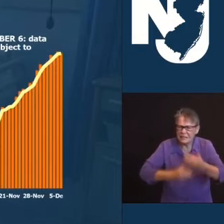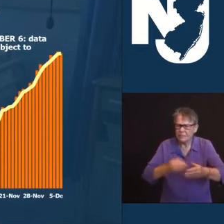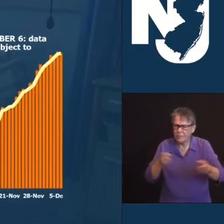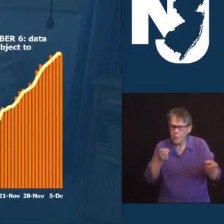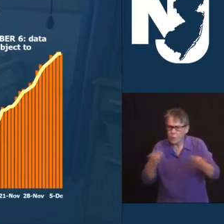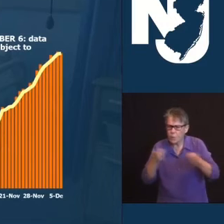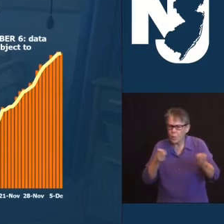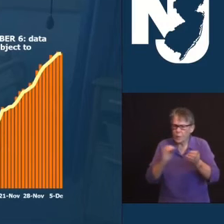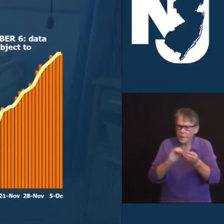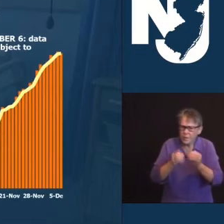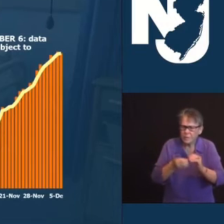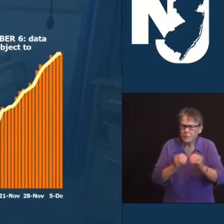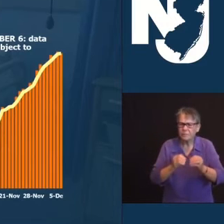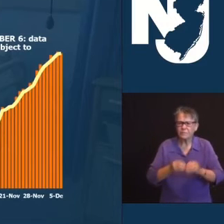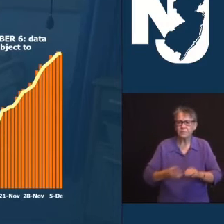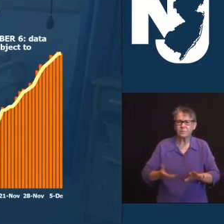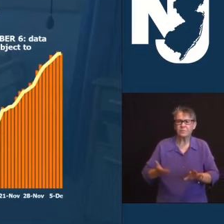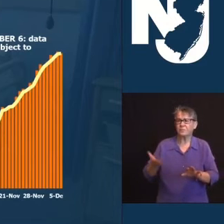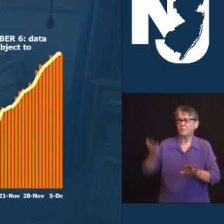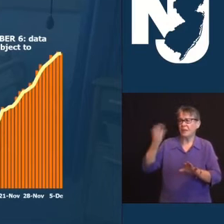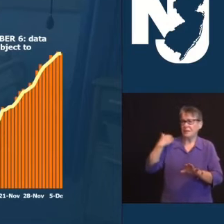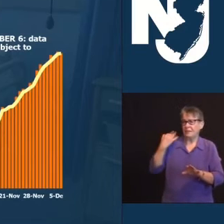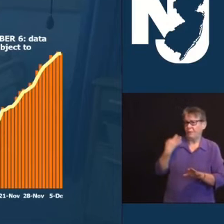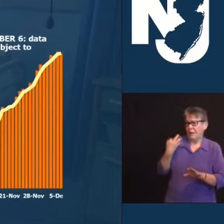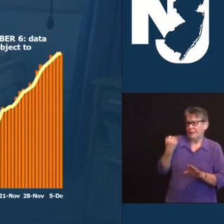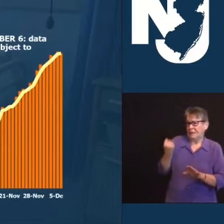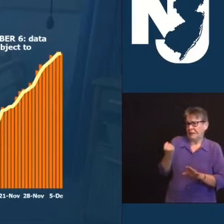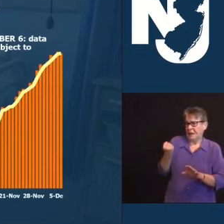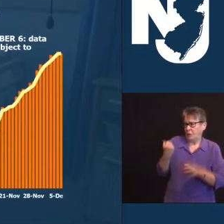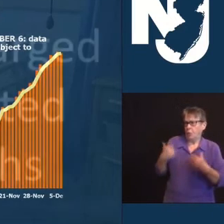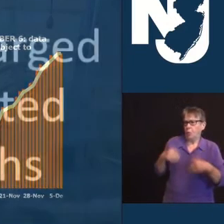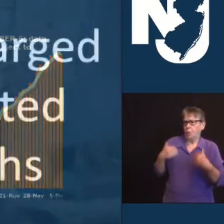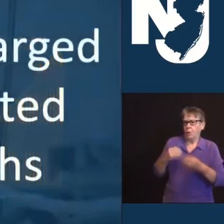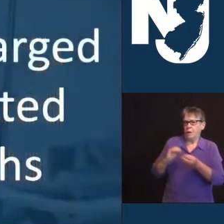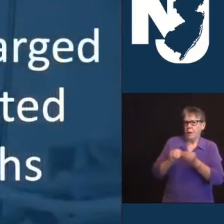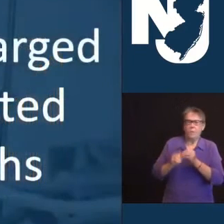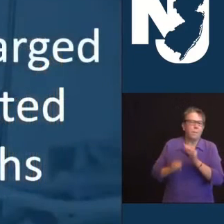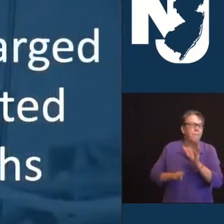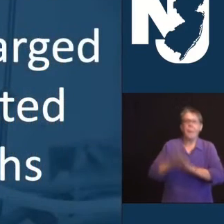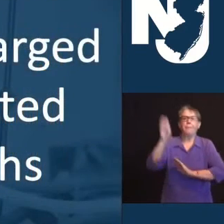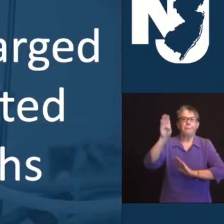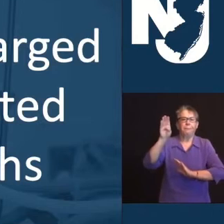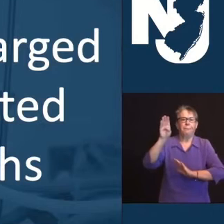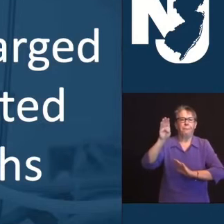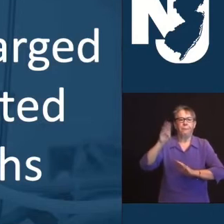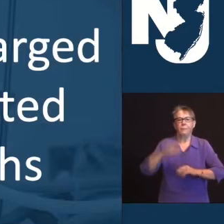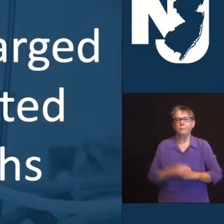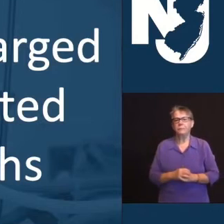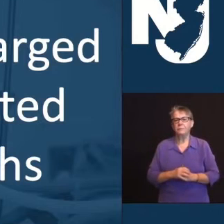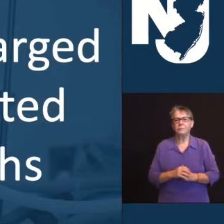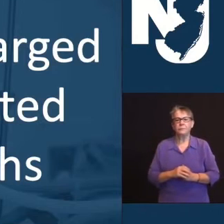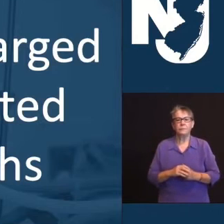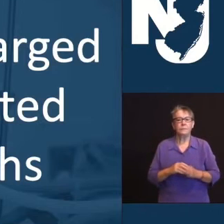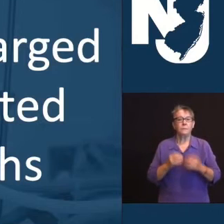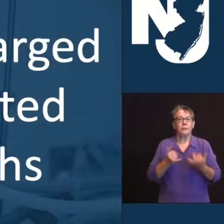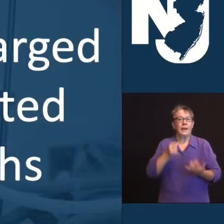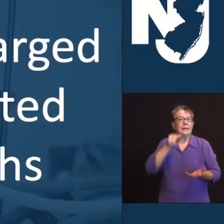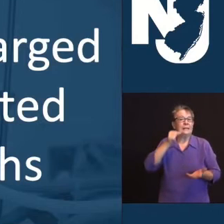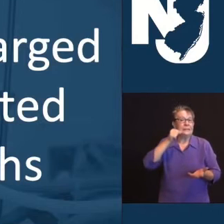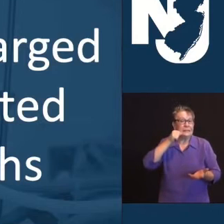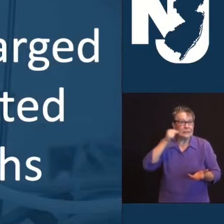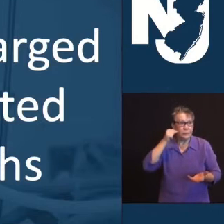eventually require hospitalization. And here's our first hint. Throughout the day yesterday,